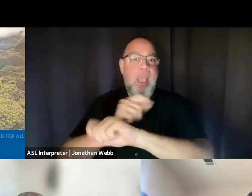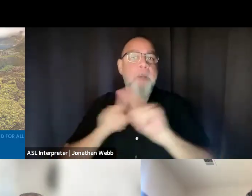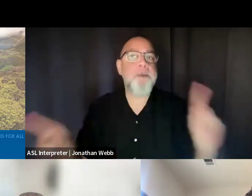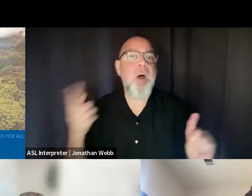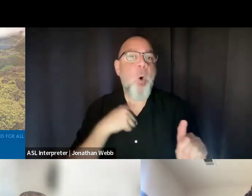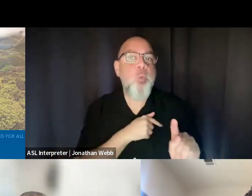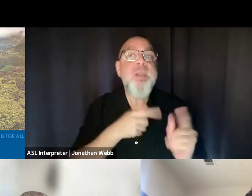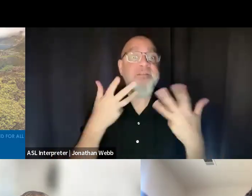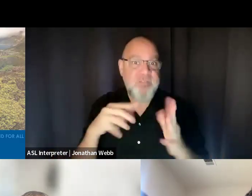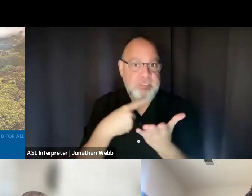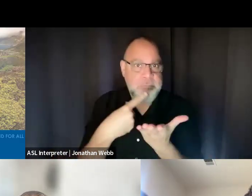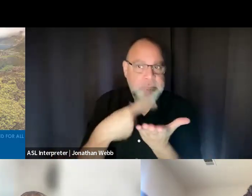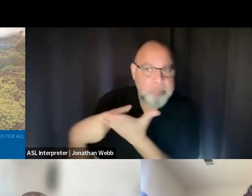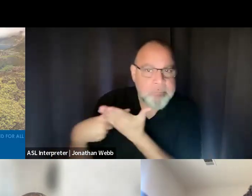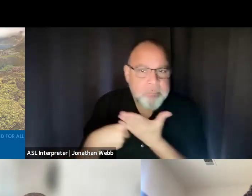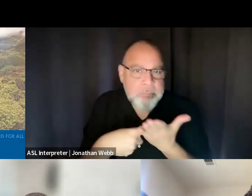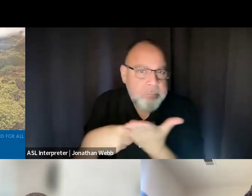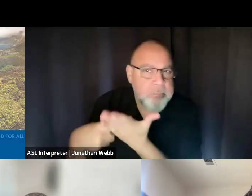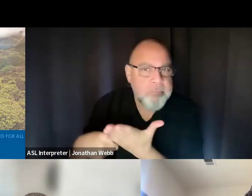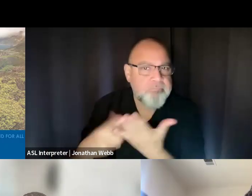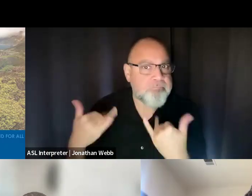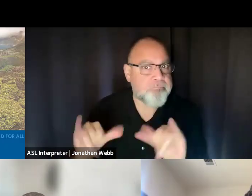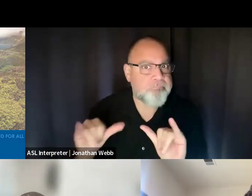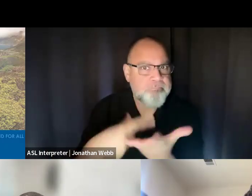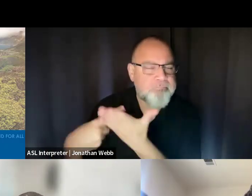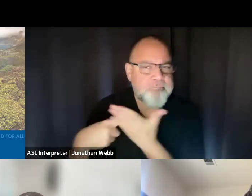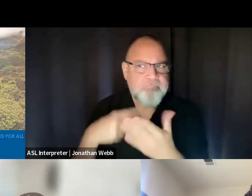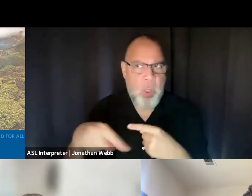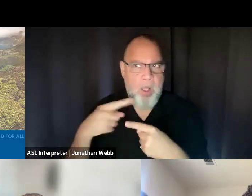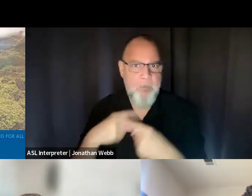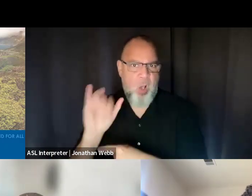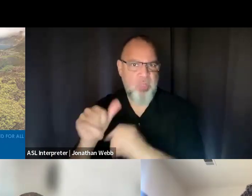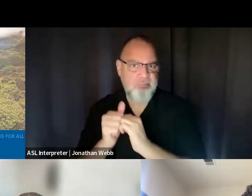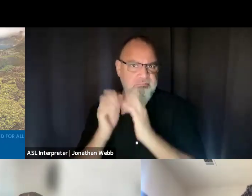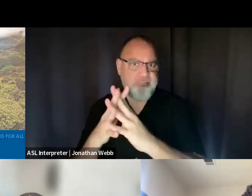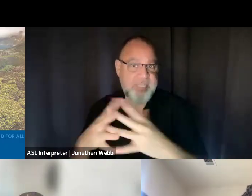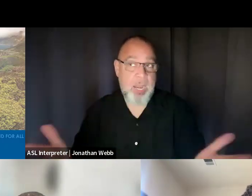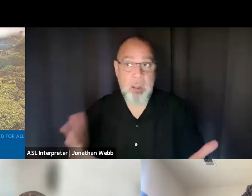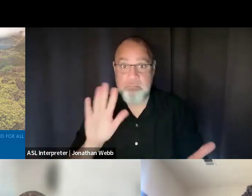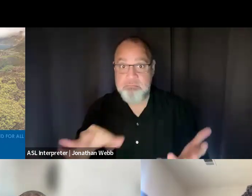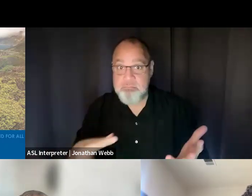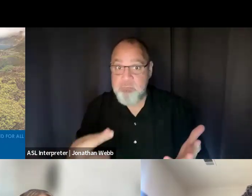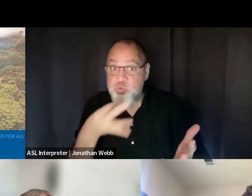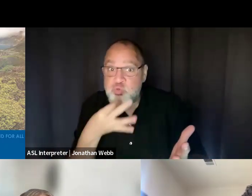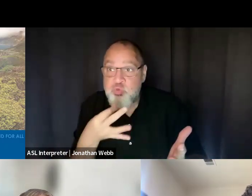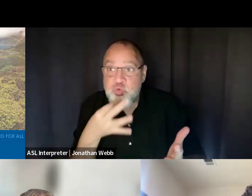exploring. So I definitely think there's potential for that. I don't know how soon it will happen. We also,